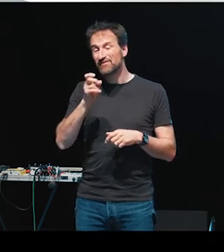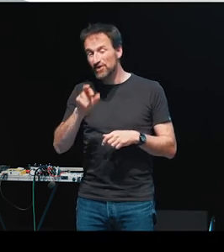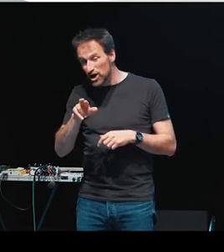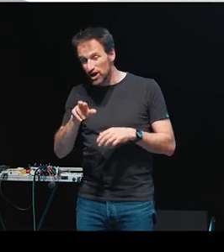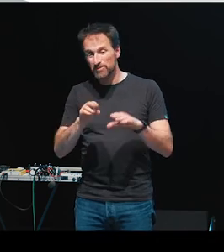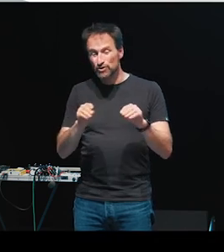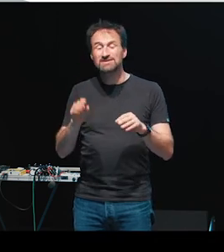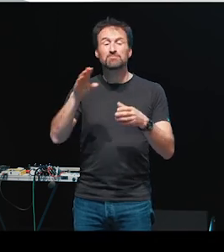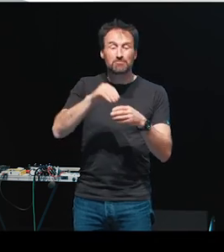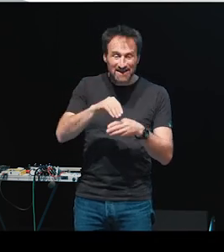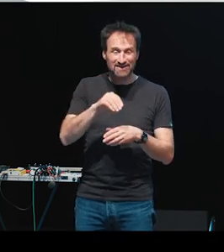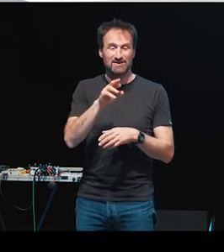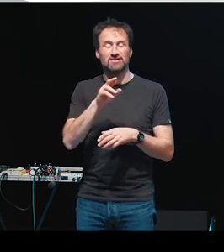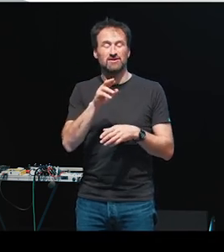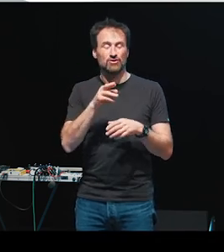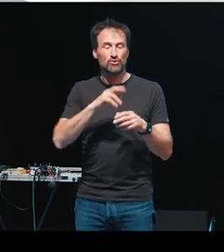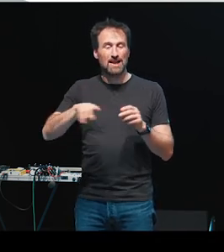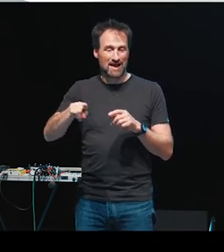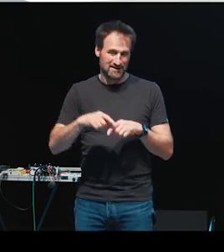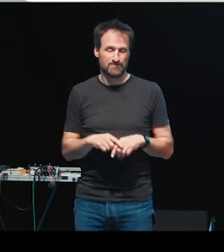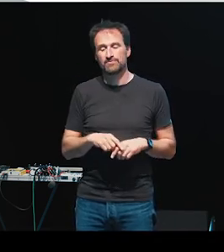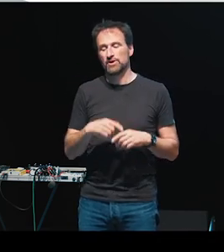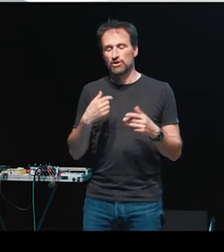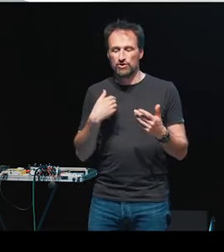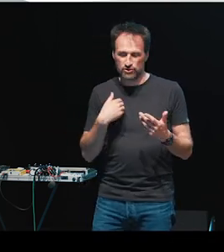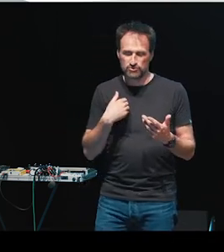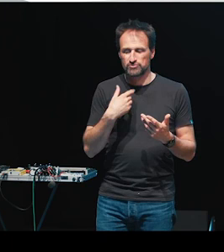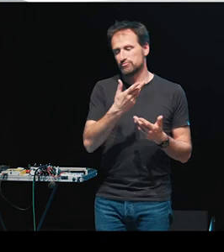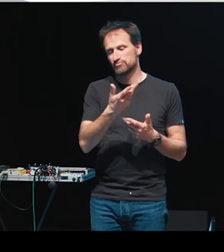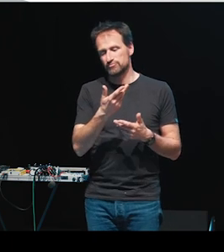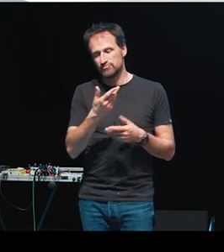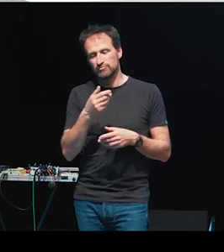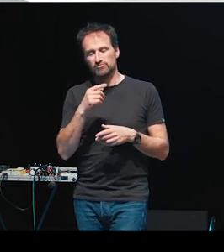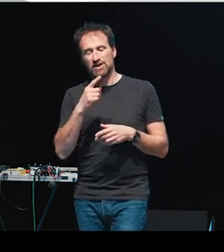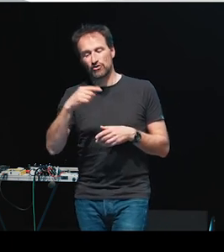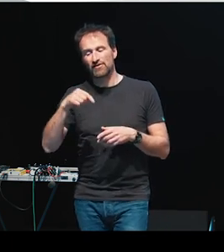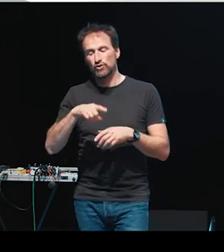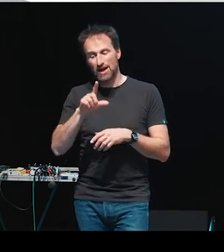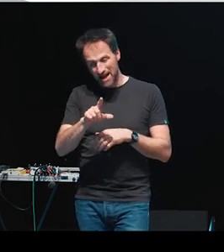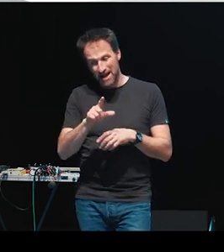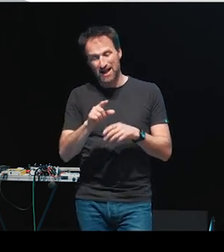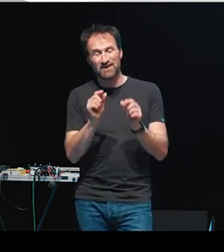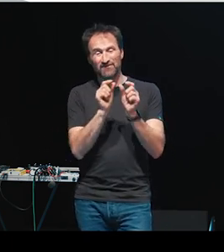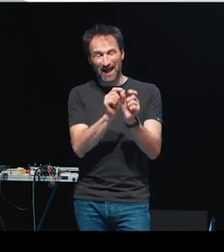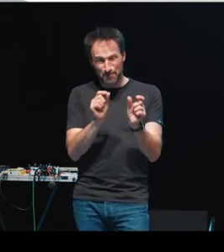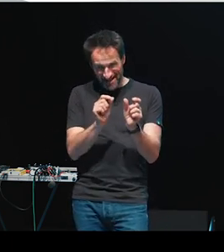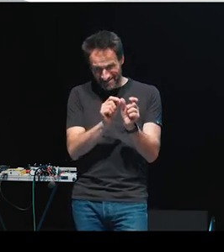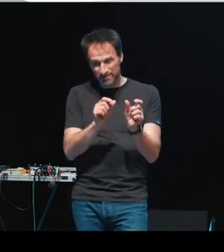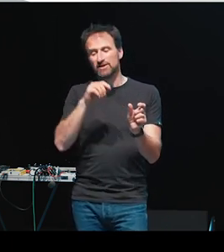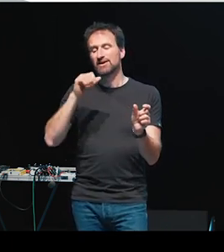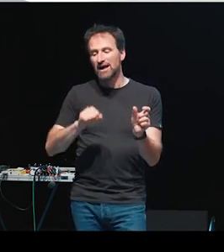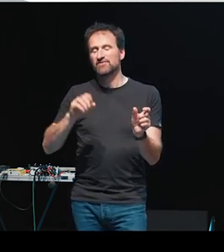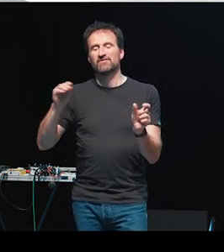And you co-locate a GraphQL fragment with a component, and then that component has access to the fields defined in that